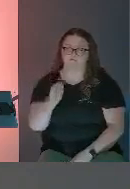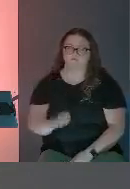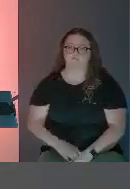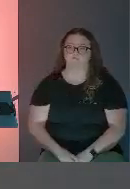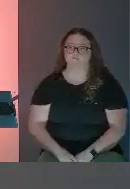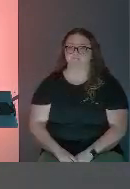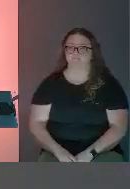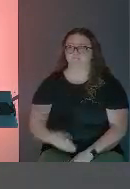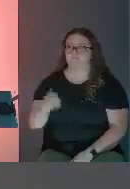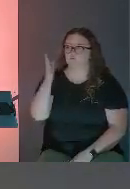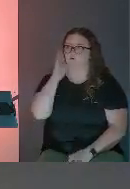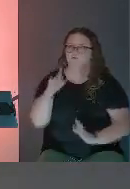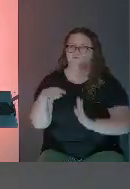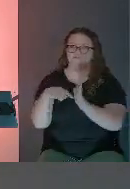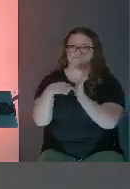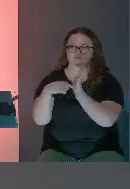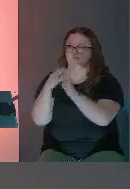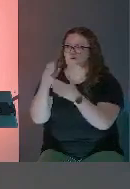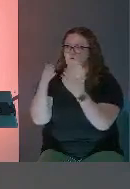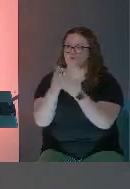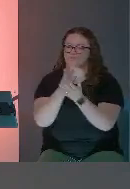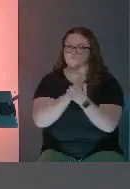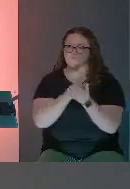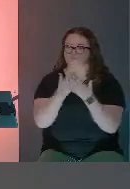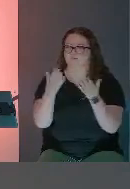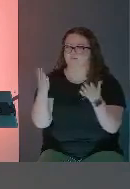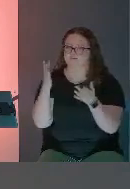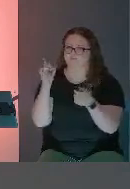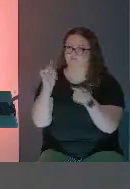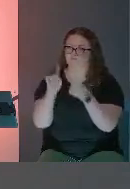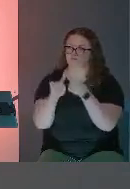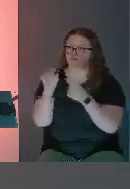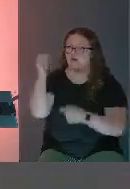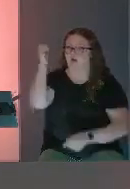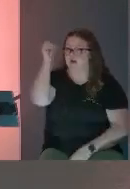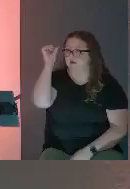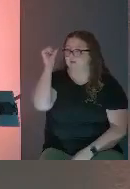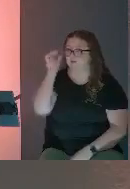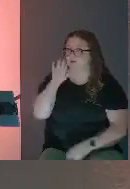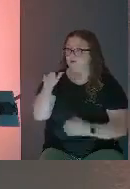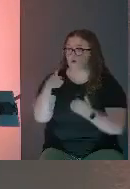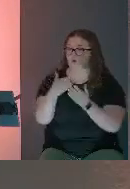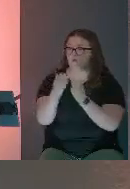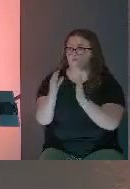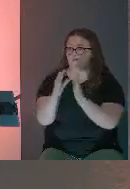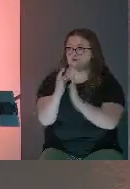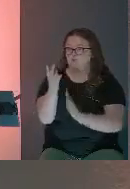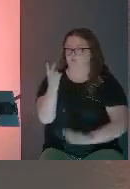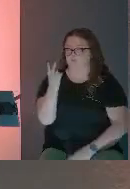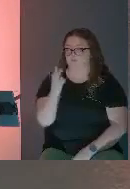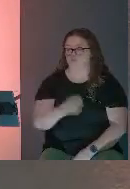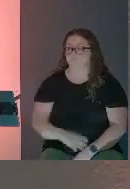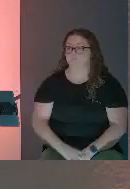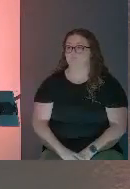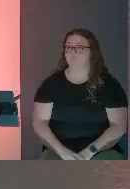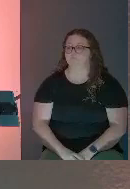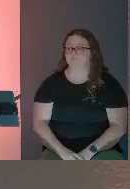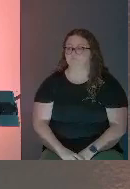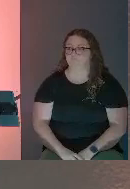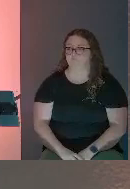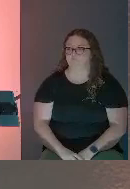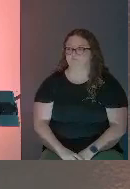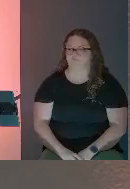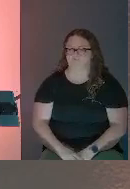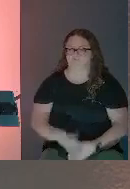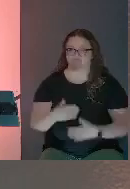God's revealing all this cool stuff to Adam in all of chapter 2. And at some point in the